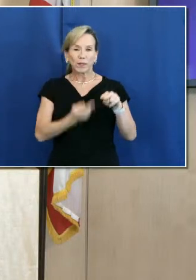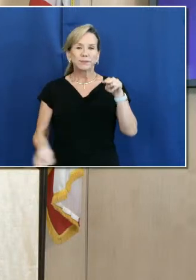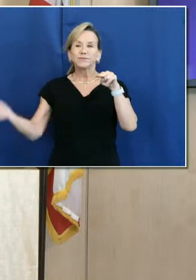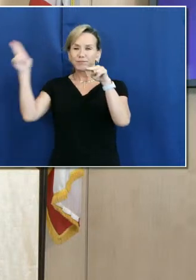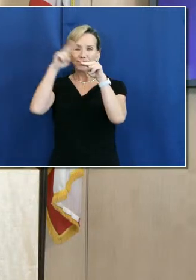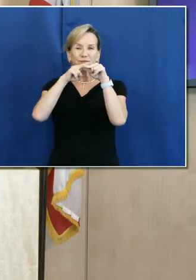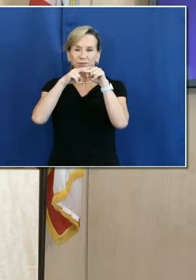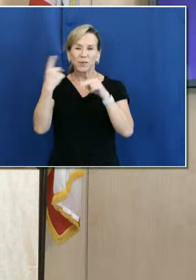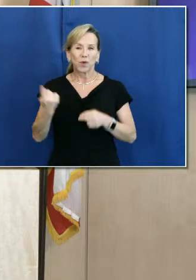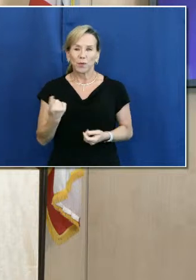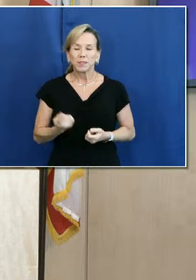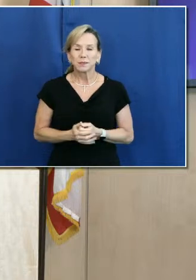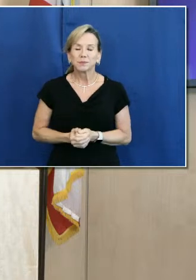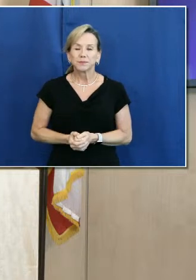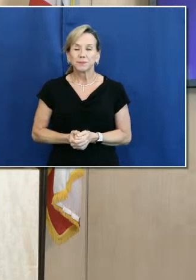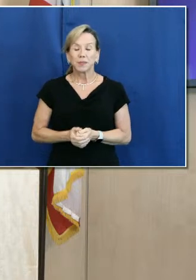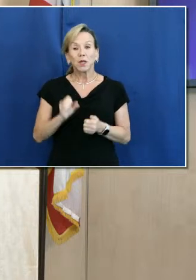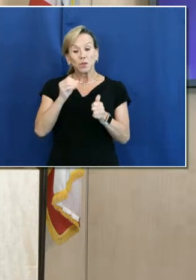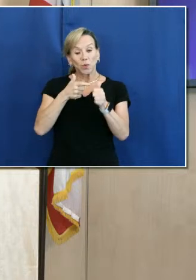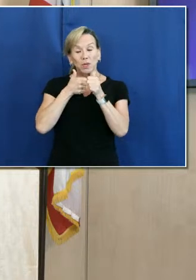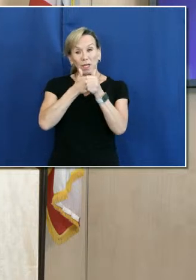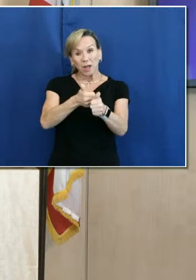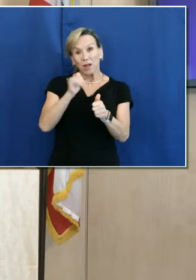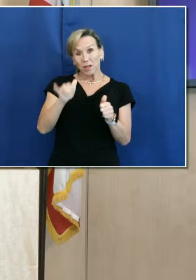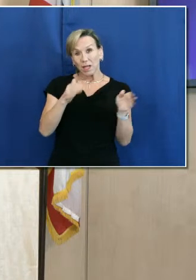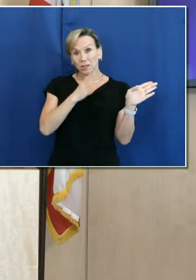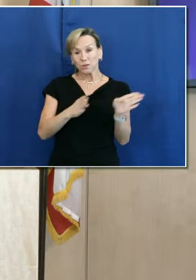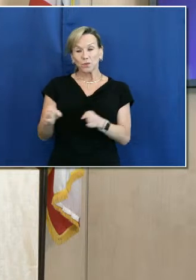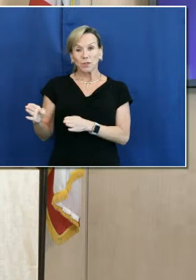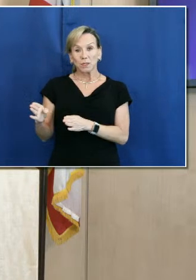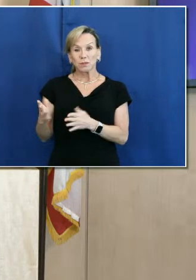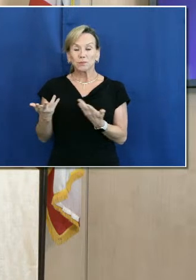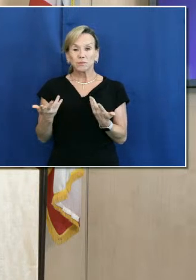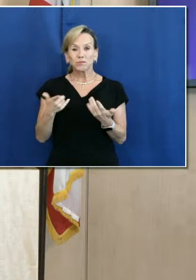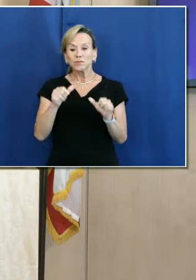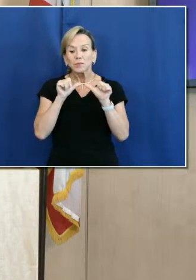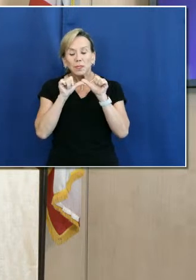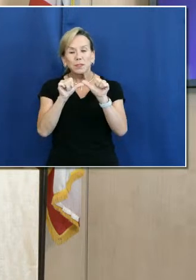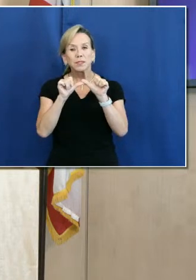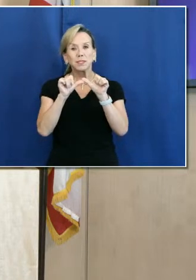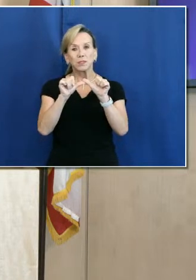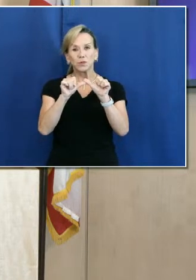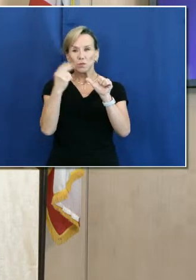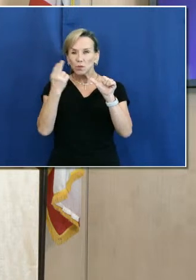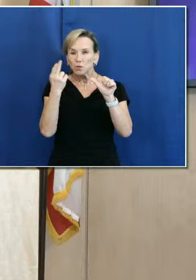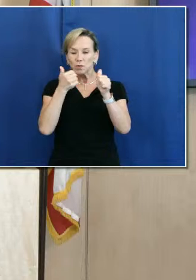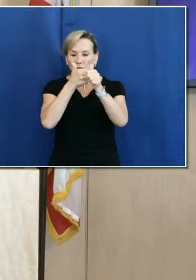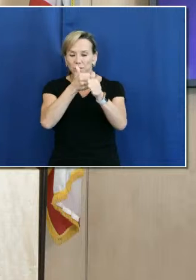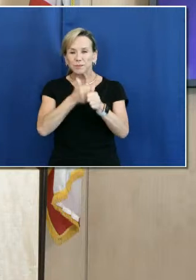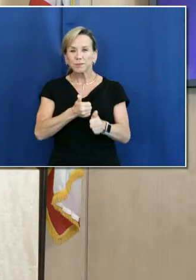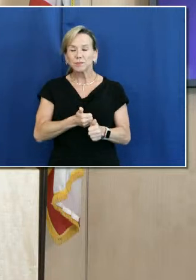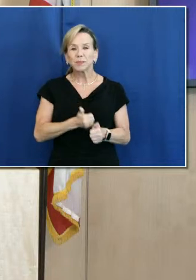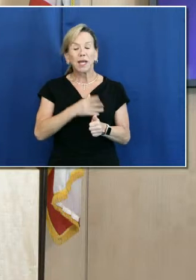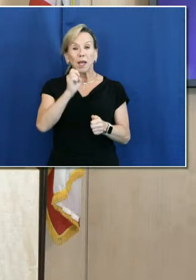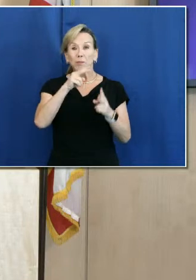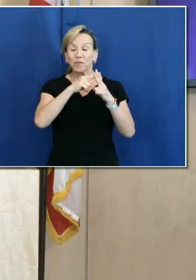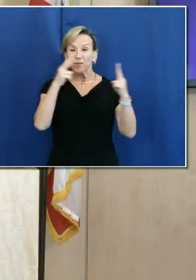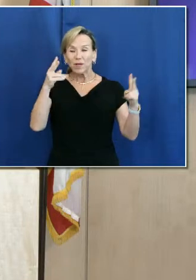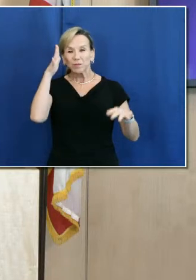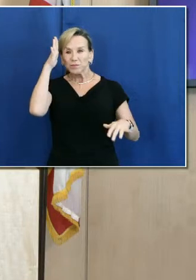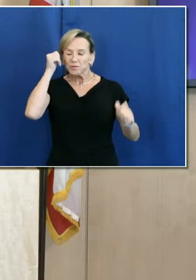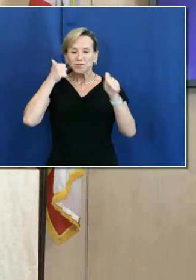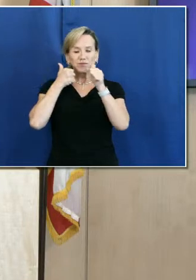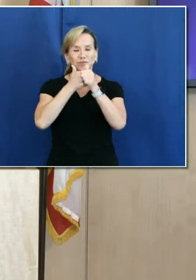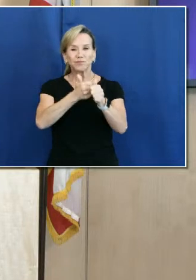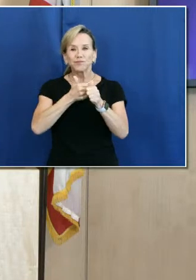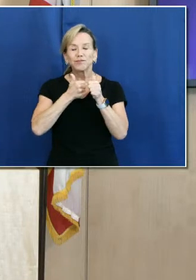So adhering to those strategies, continuing them, being very dogmatic